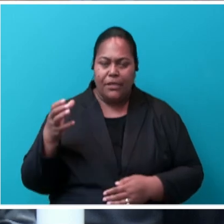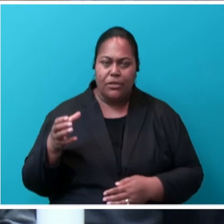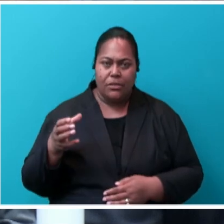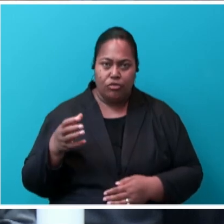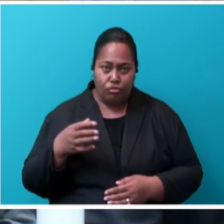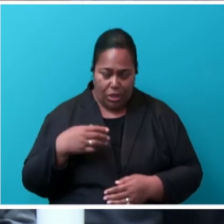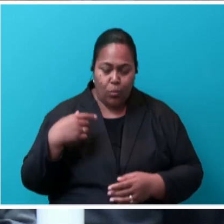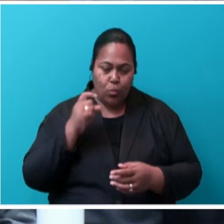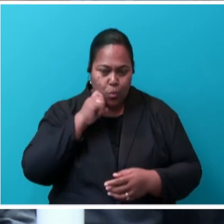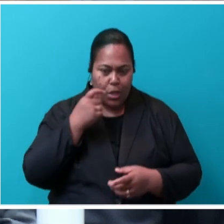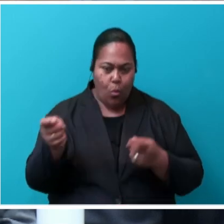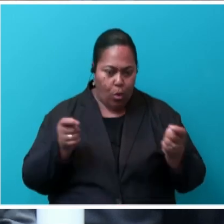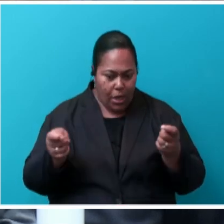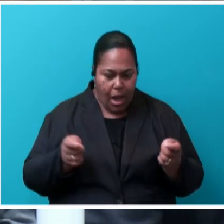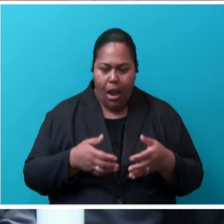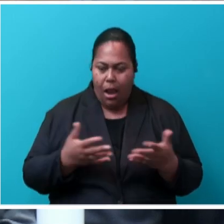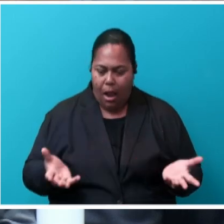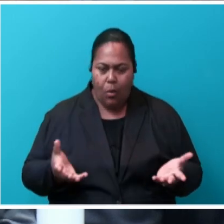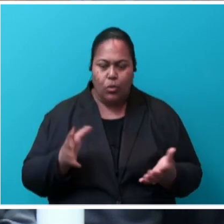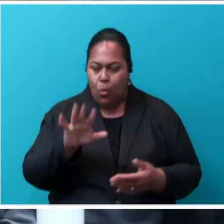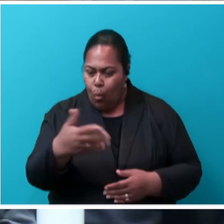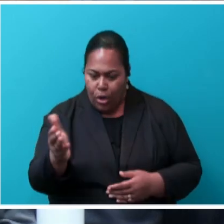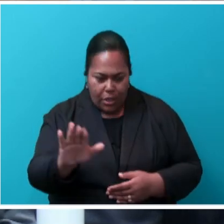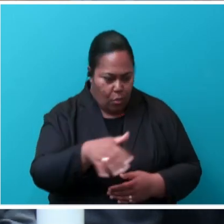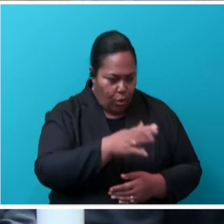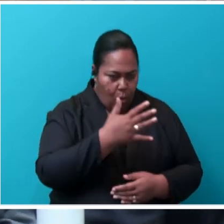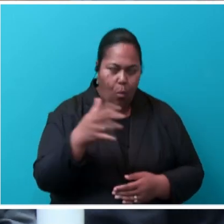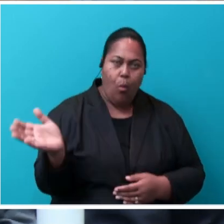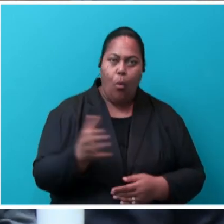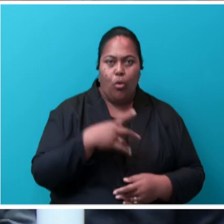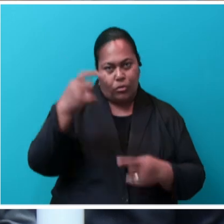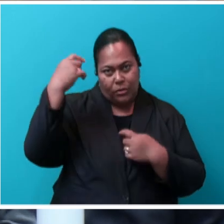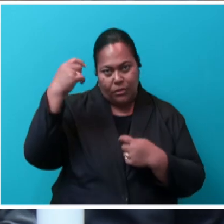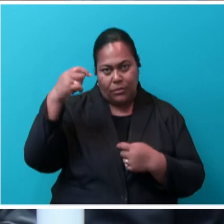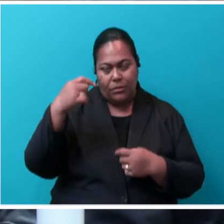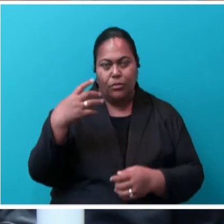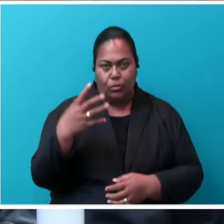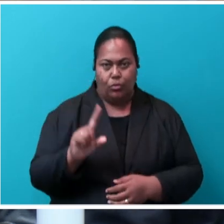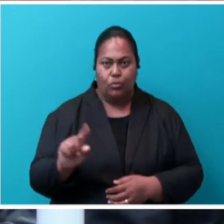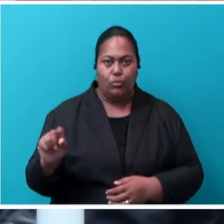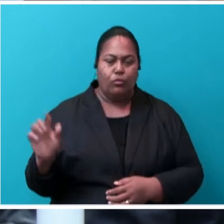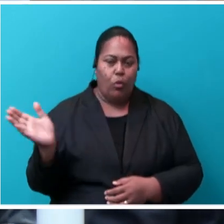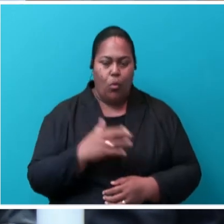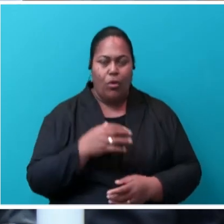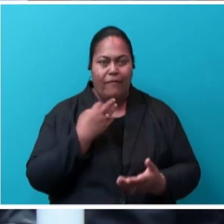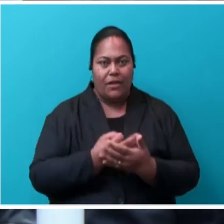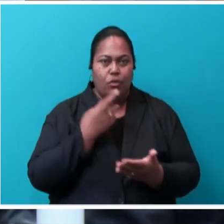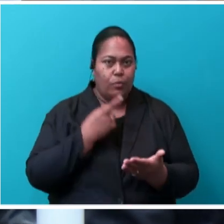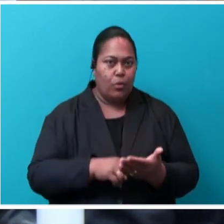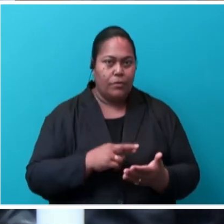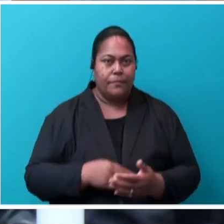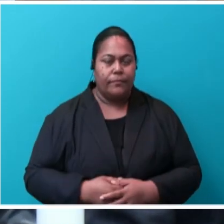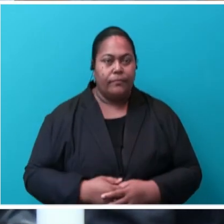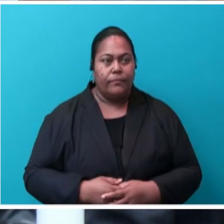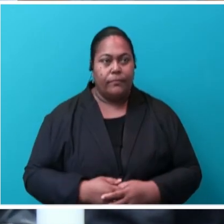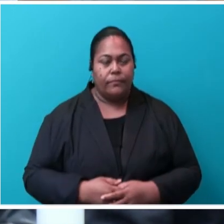auditing of all these municipal councils' financial reports. With respect